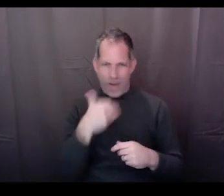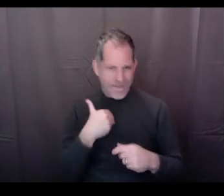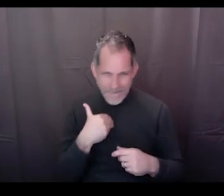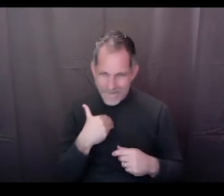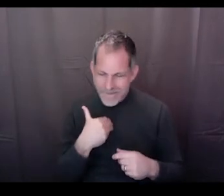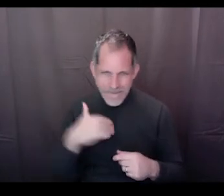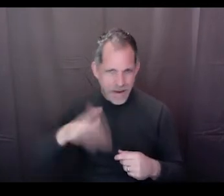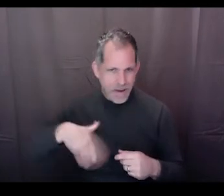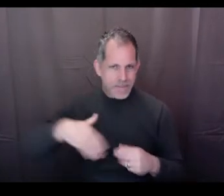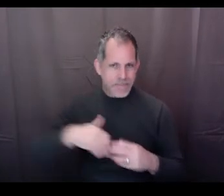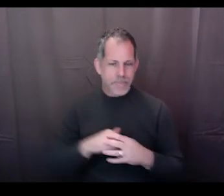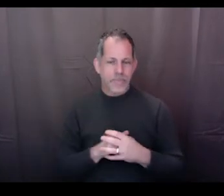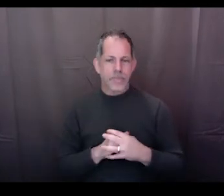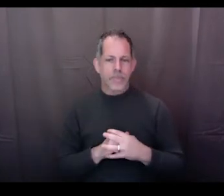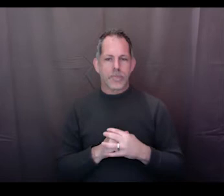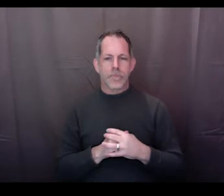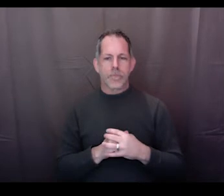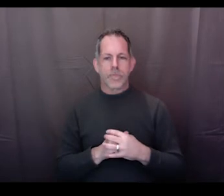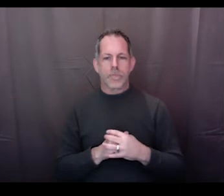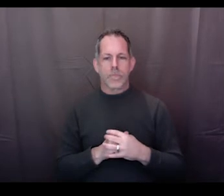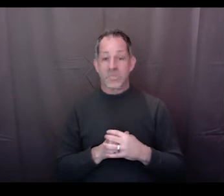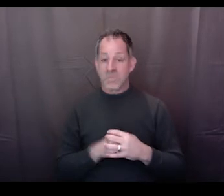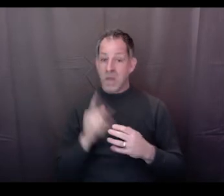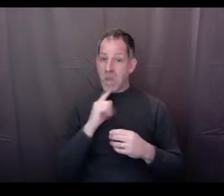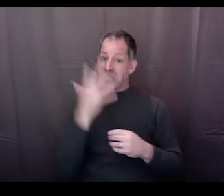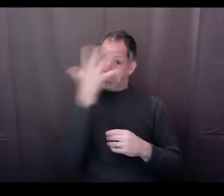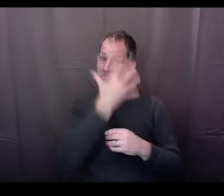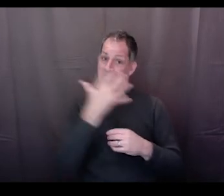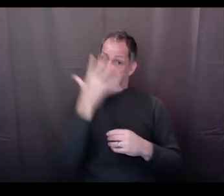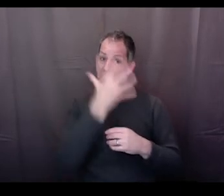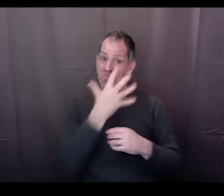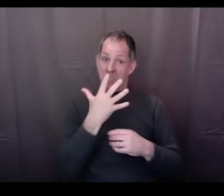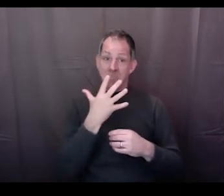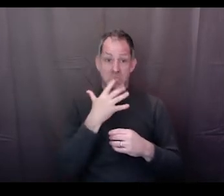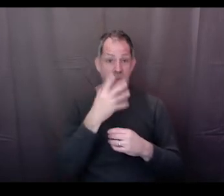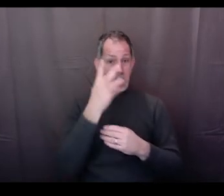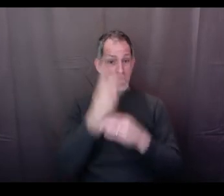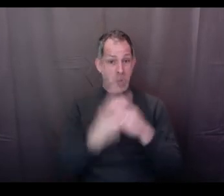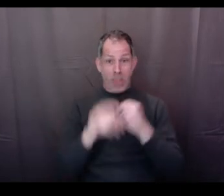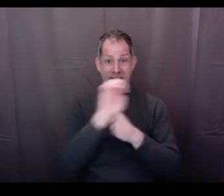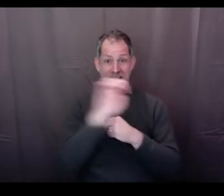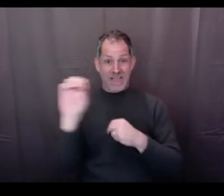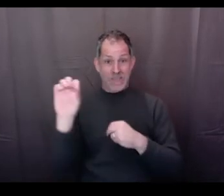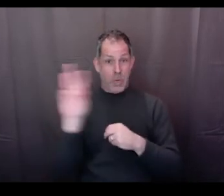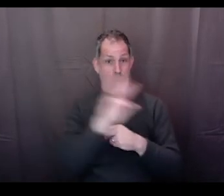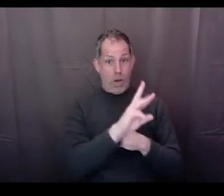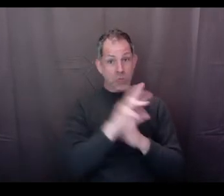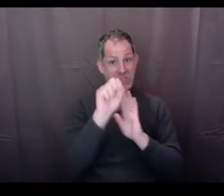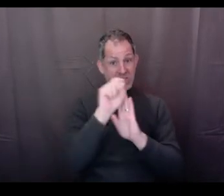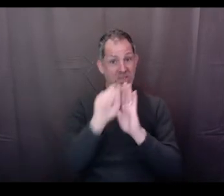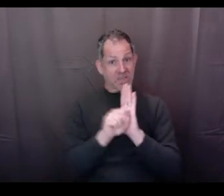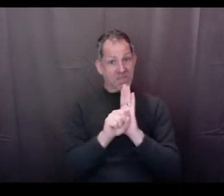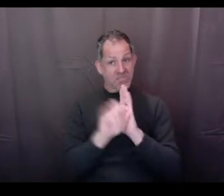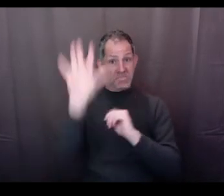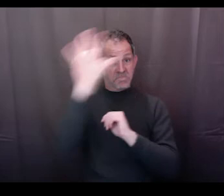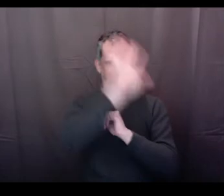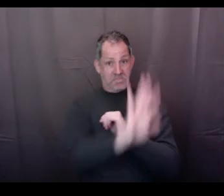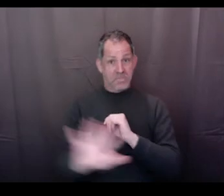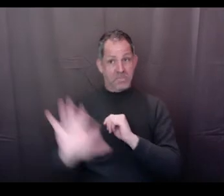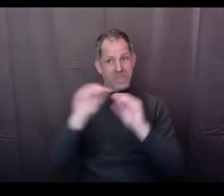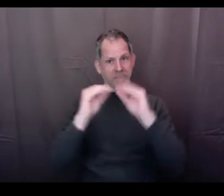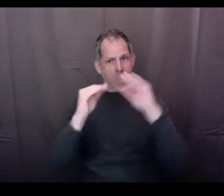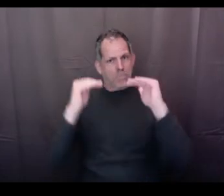but the trend seems to hold up, on both sides of the state, that we